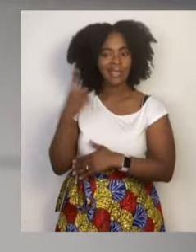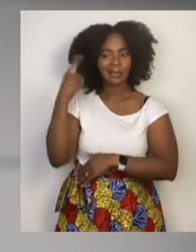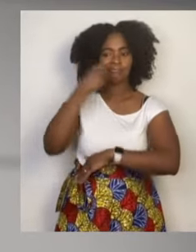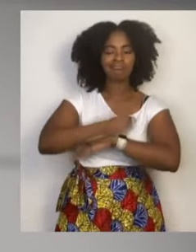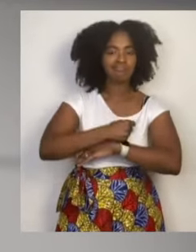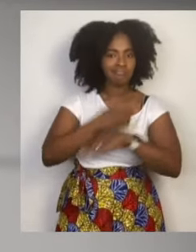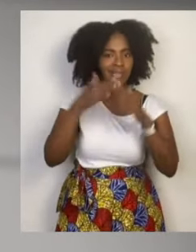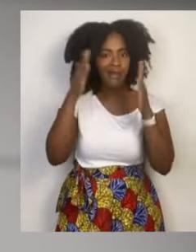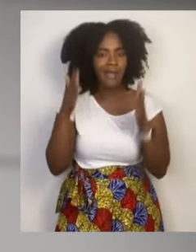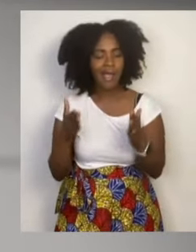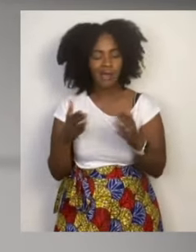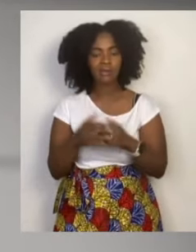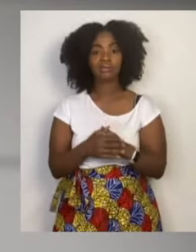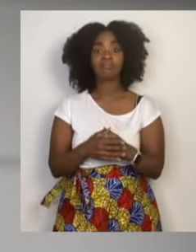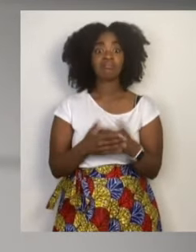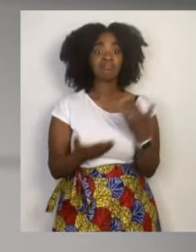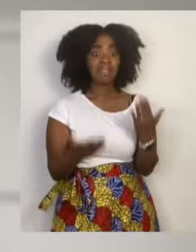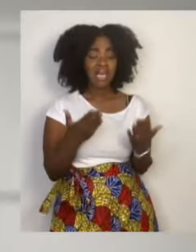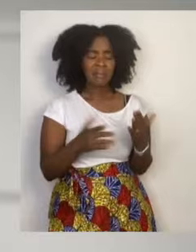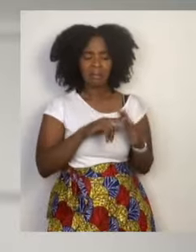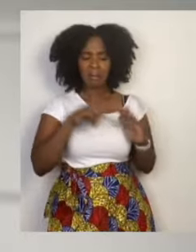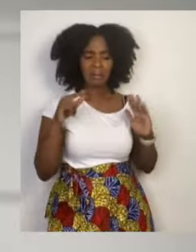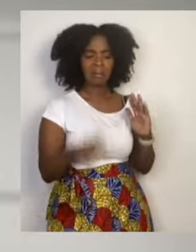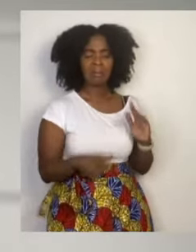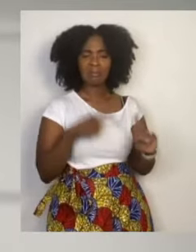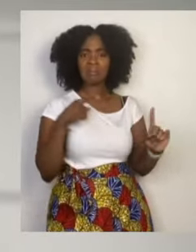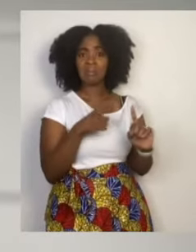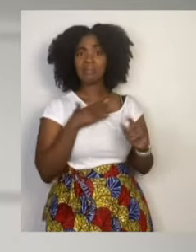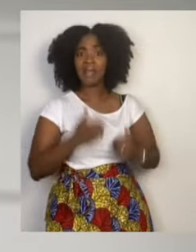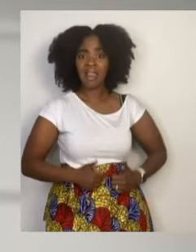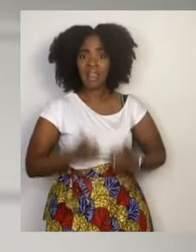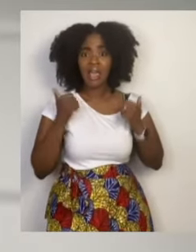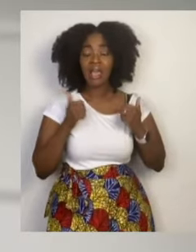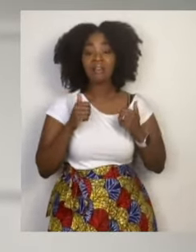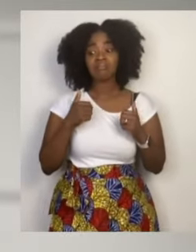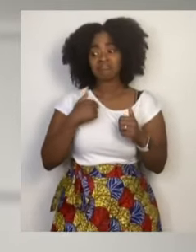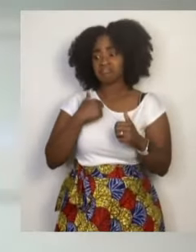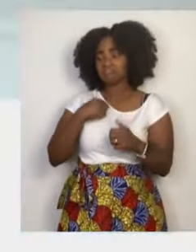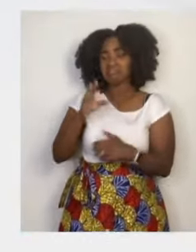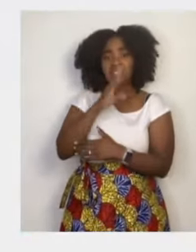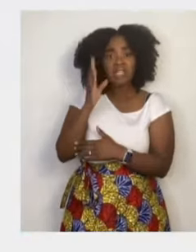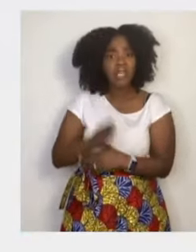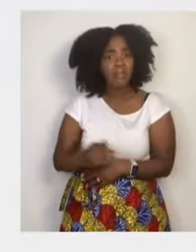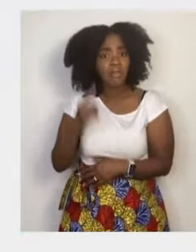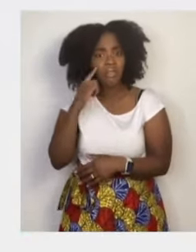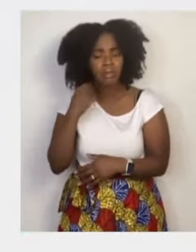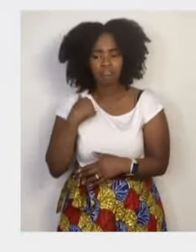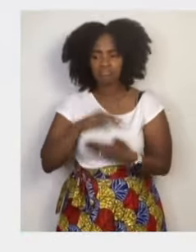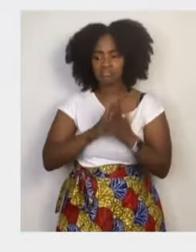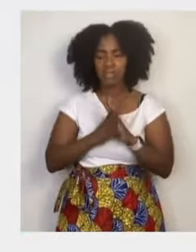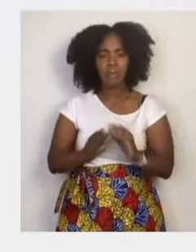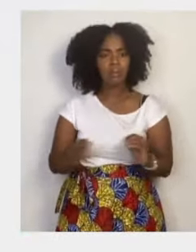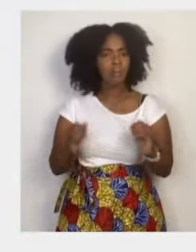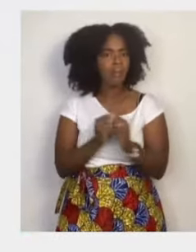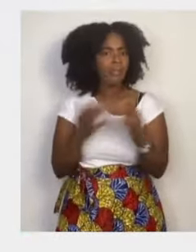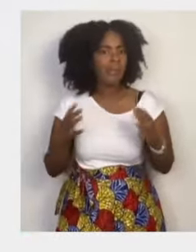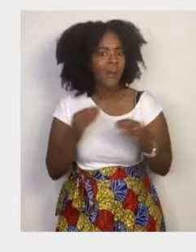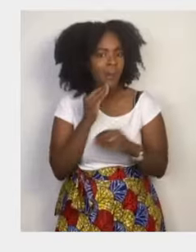lowest point I've ever experienced in my life. I never thought I would be homeless.